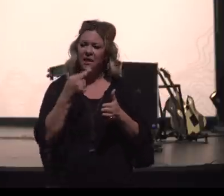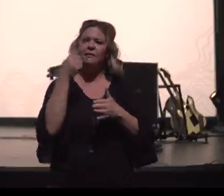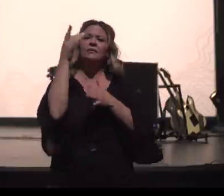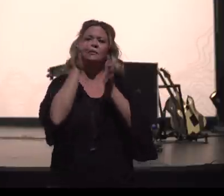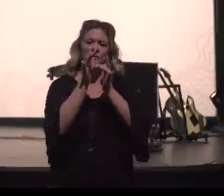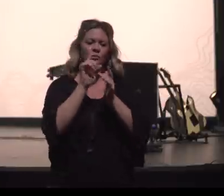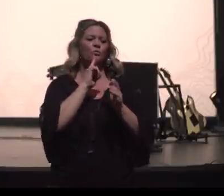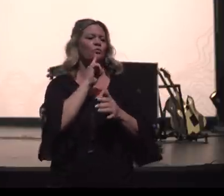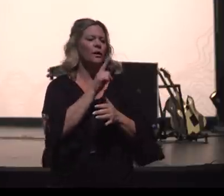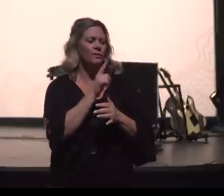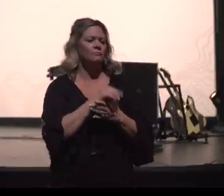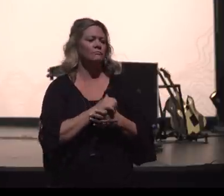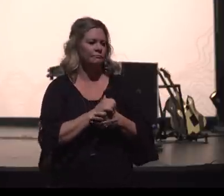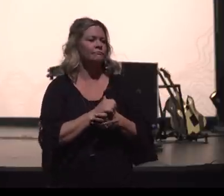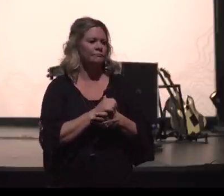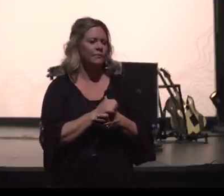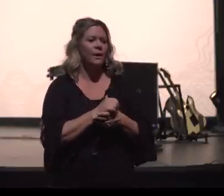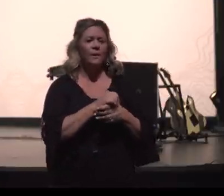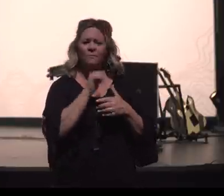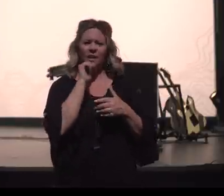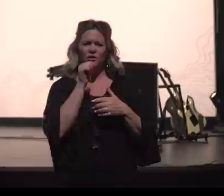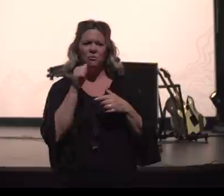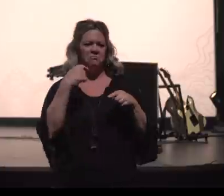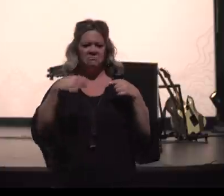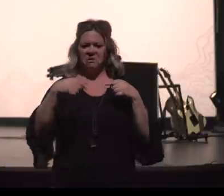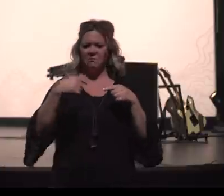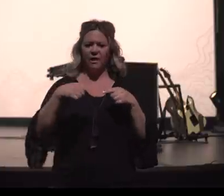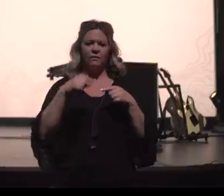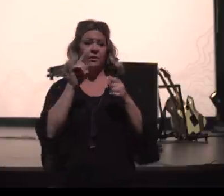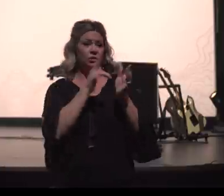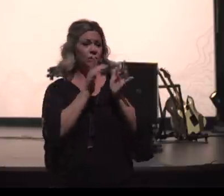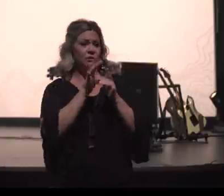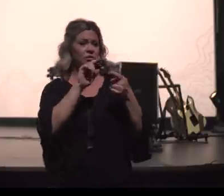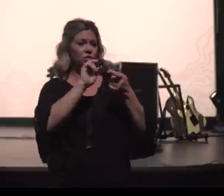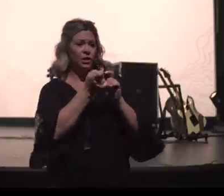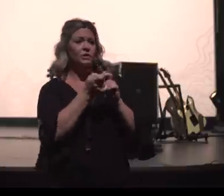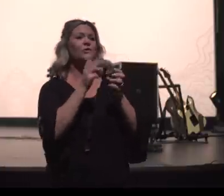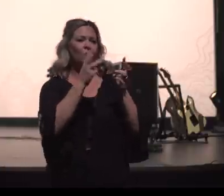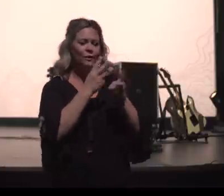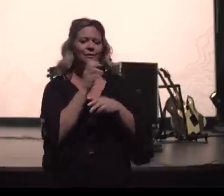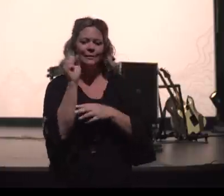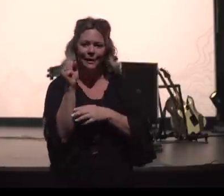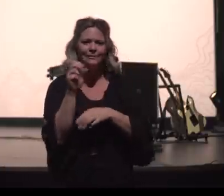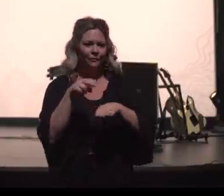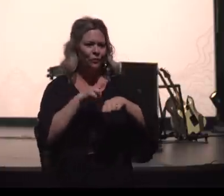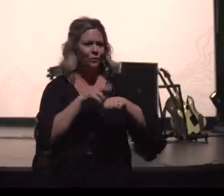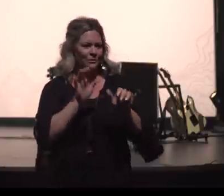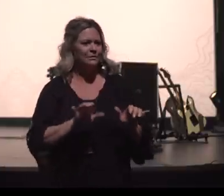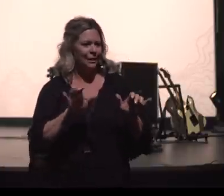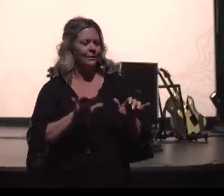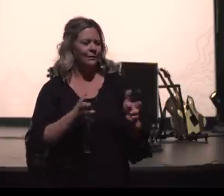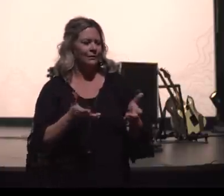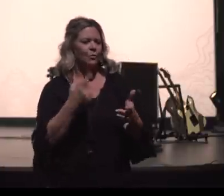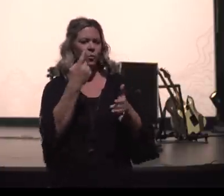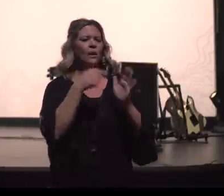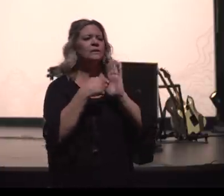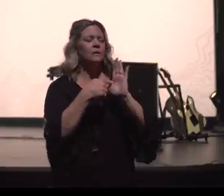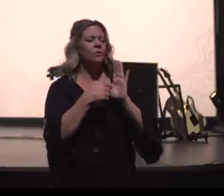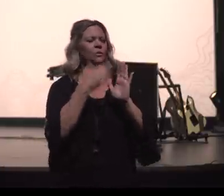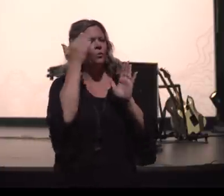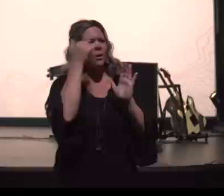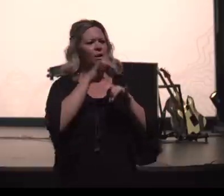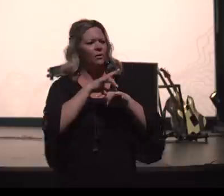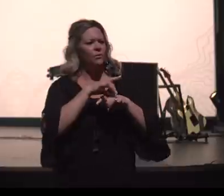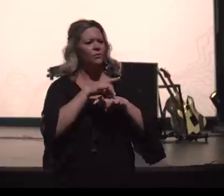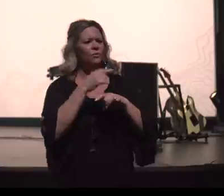was real. No one. And they don't even debate if Jesus changed the world. Of course he did. I mean, I'll just give you one example. Why on